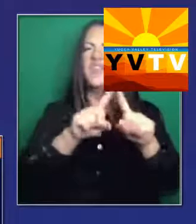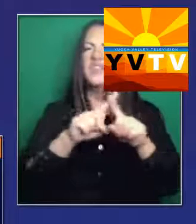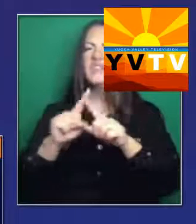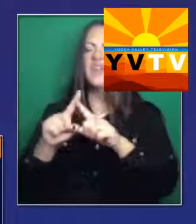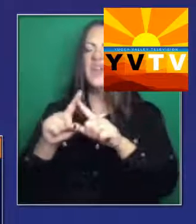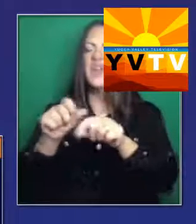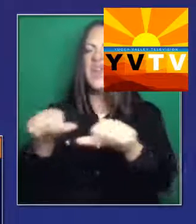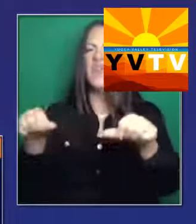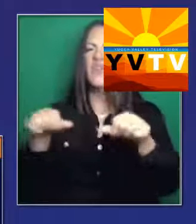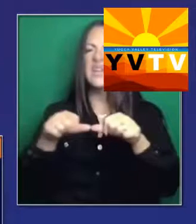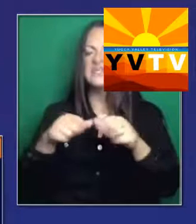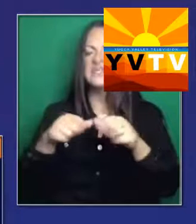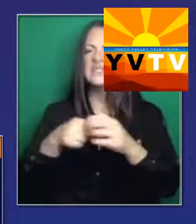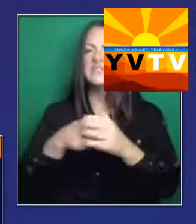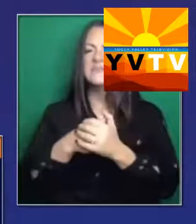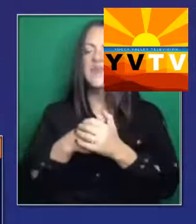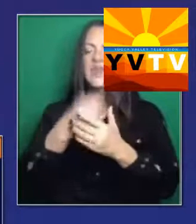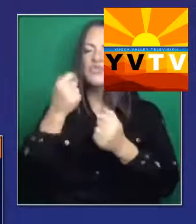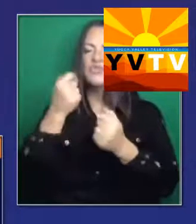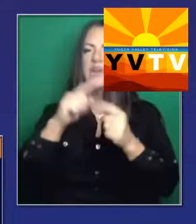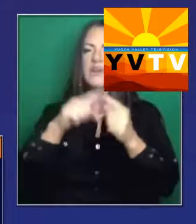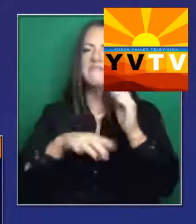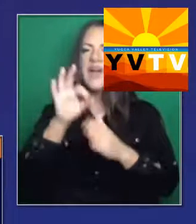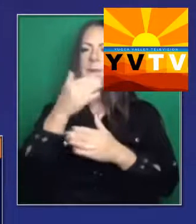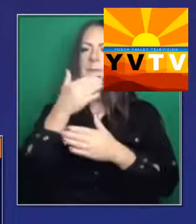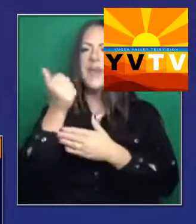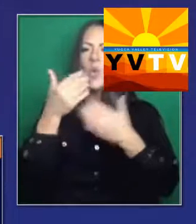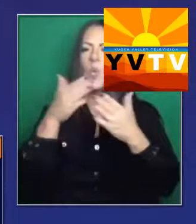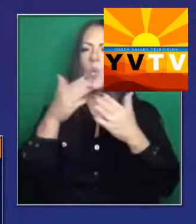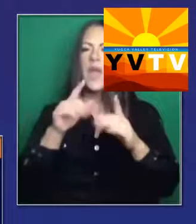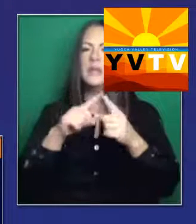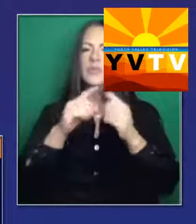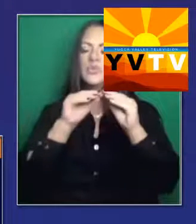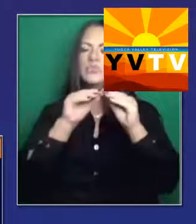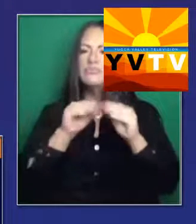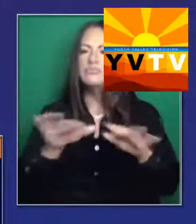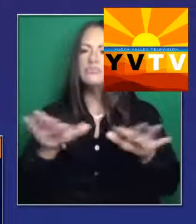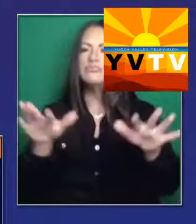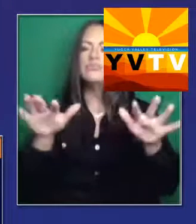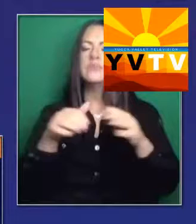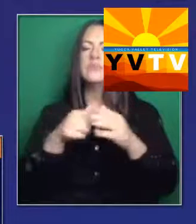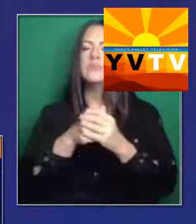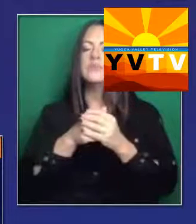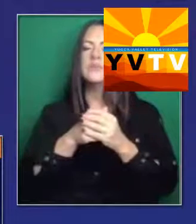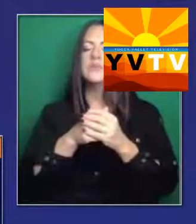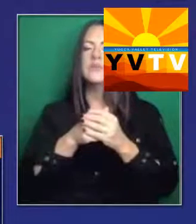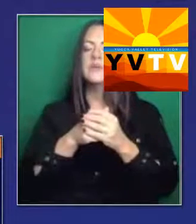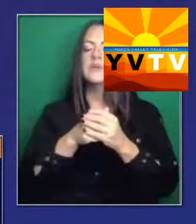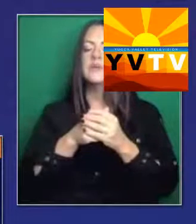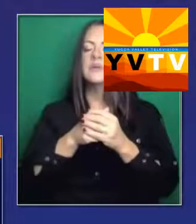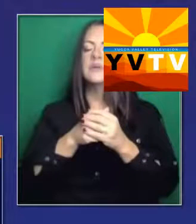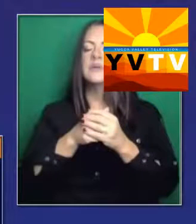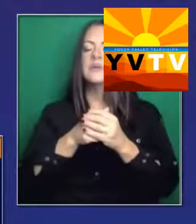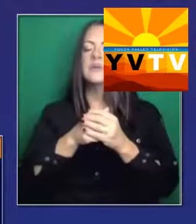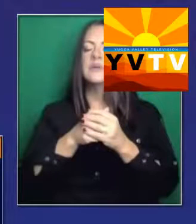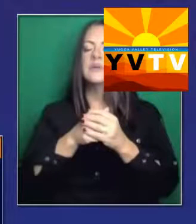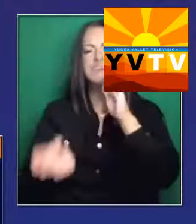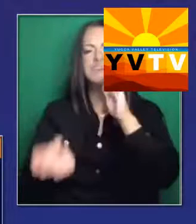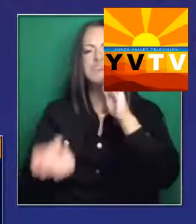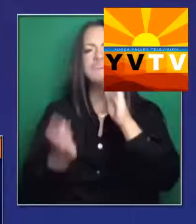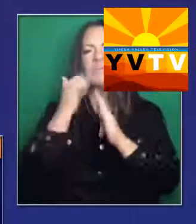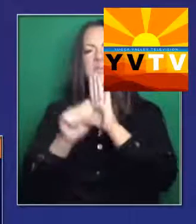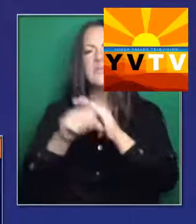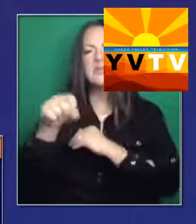and broader distribution of these oxygen units all but down the state, but particularly in these areas,